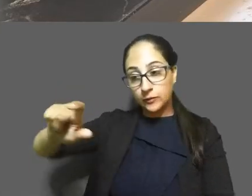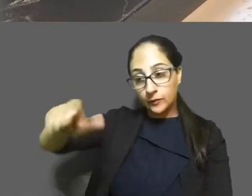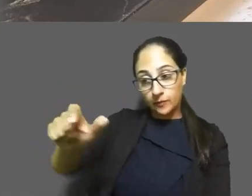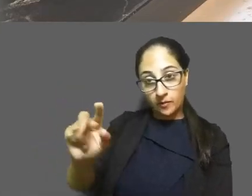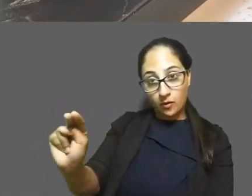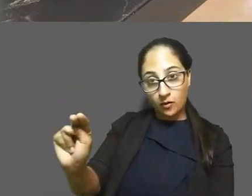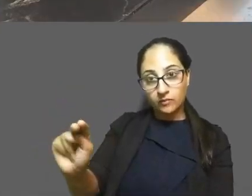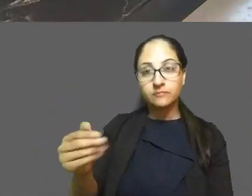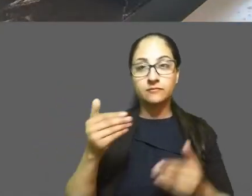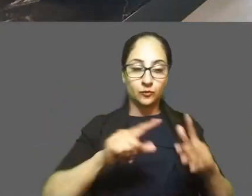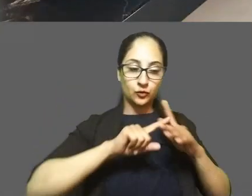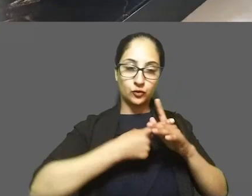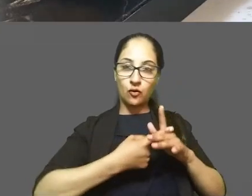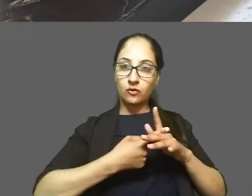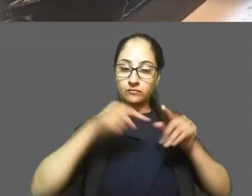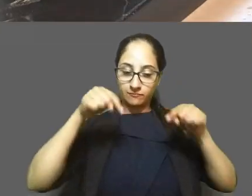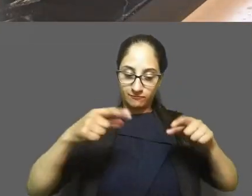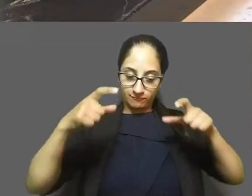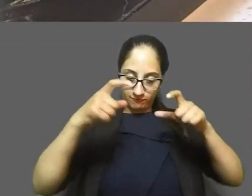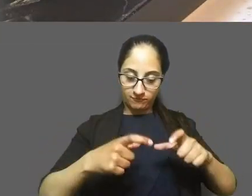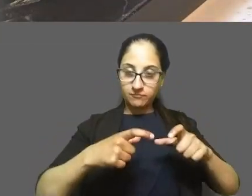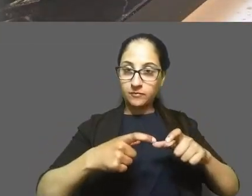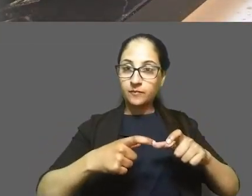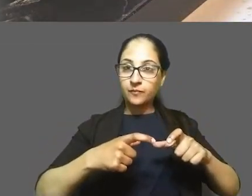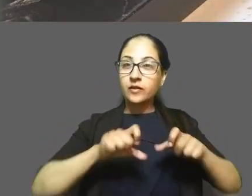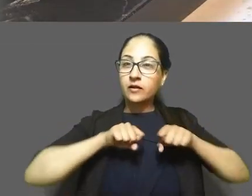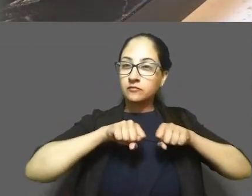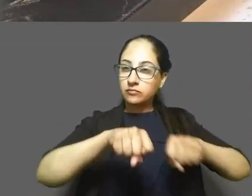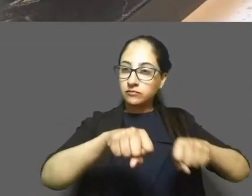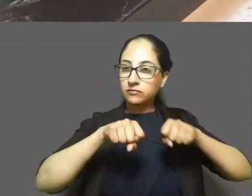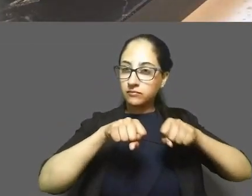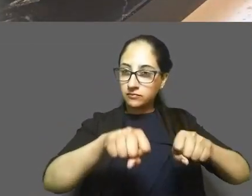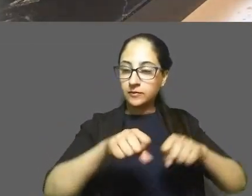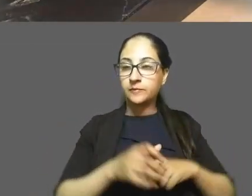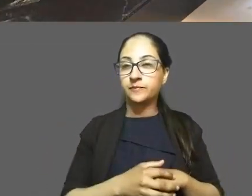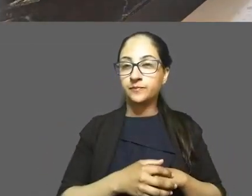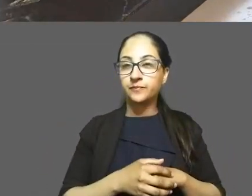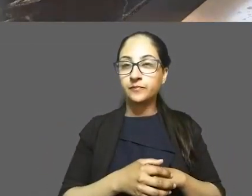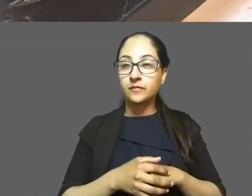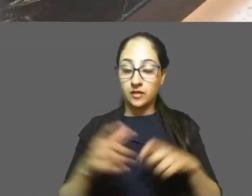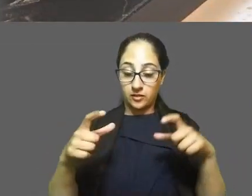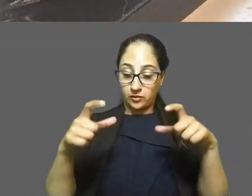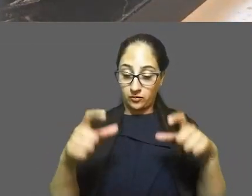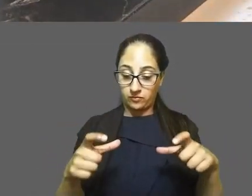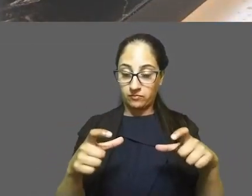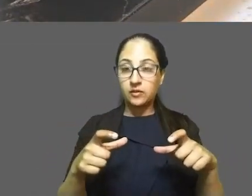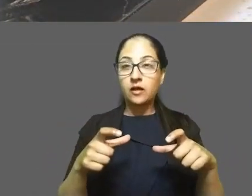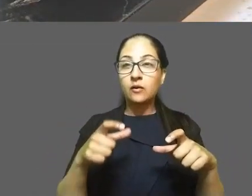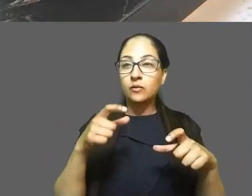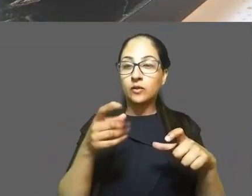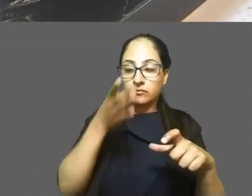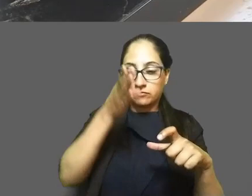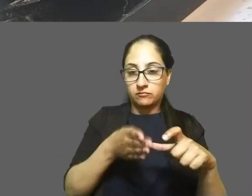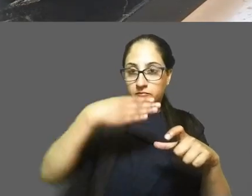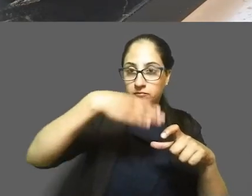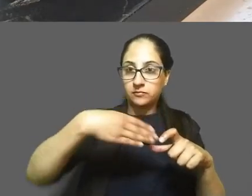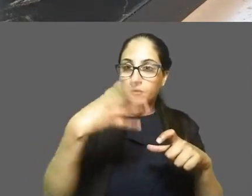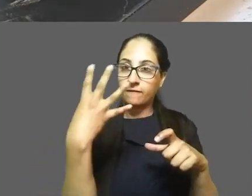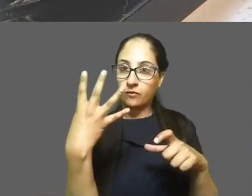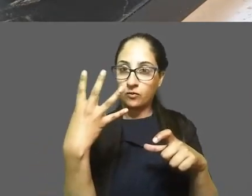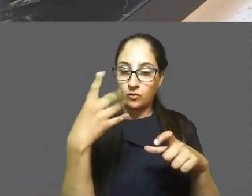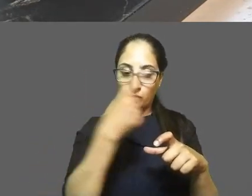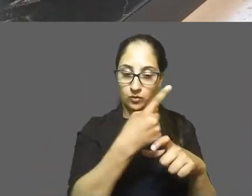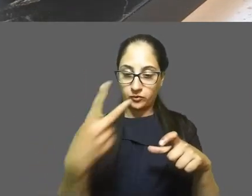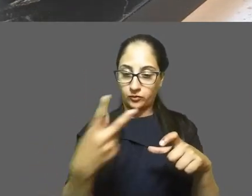medium while we're rolling this out. So I'm going to get my dough here, And I'm going to cut it into four.